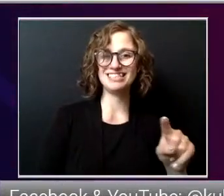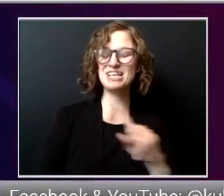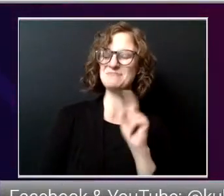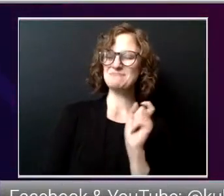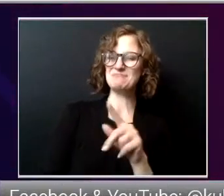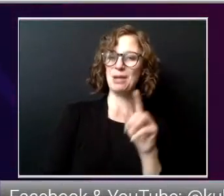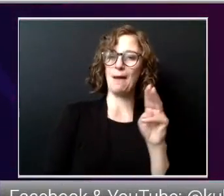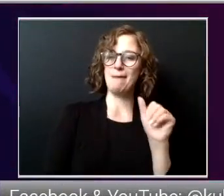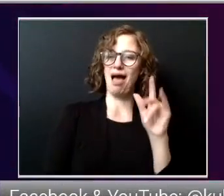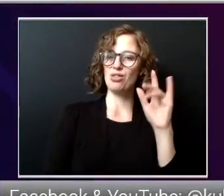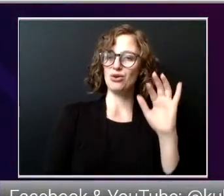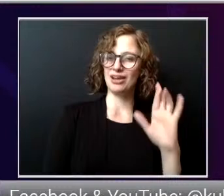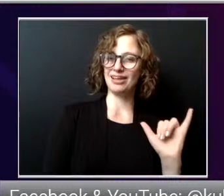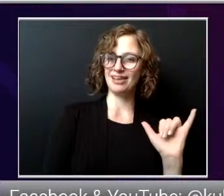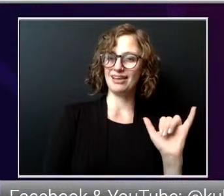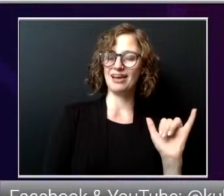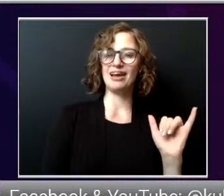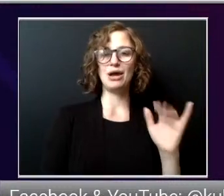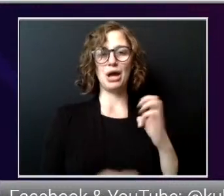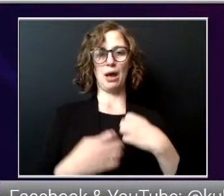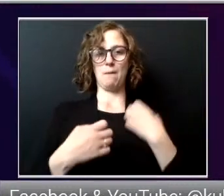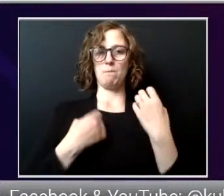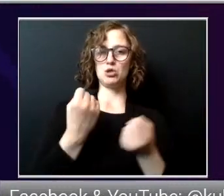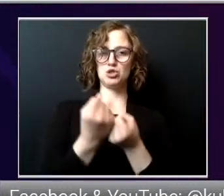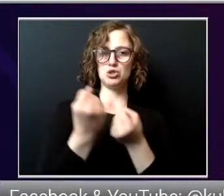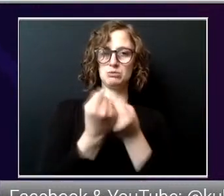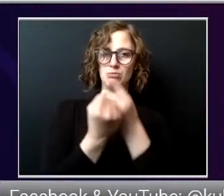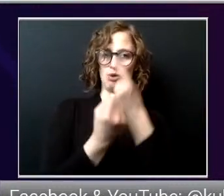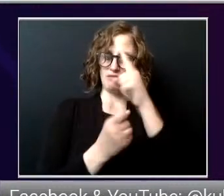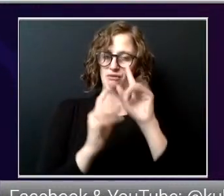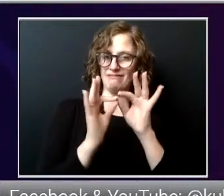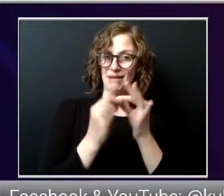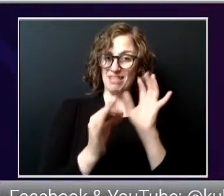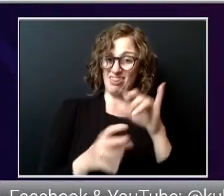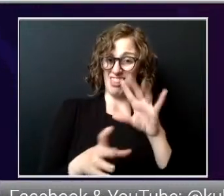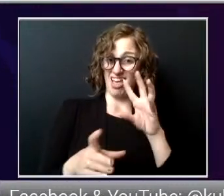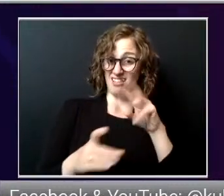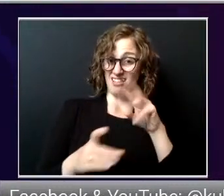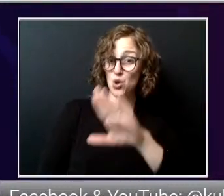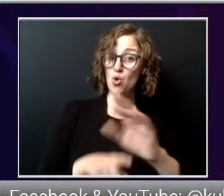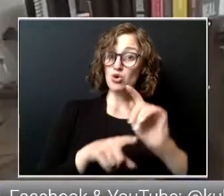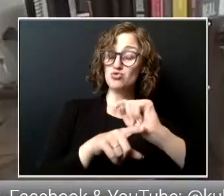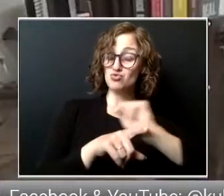is emotional support for families part of your training in nursing school?